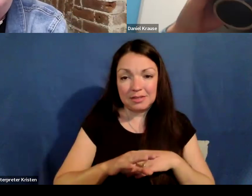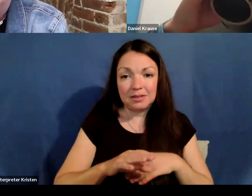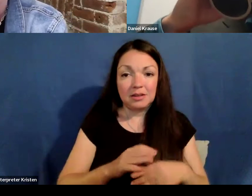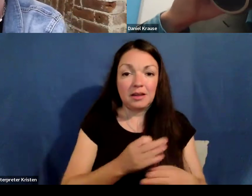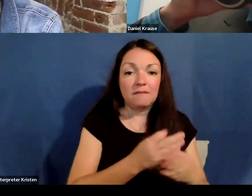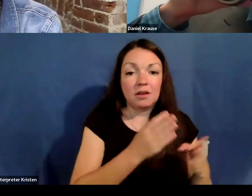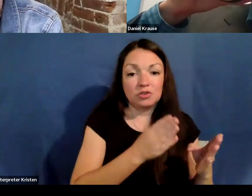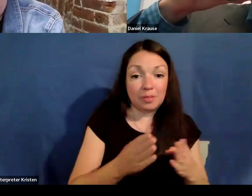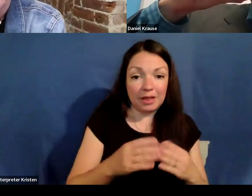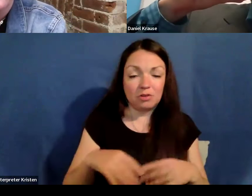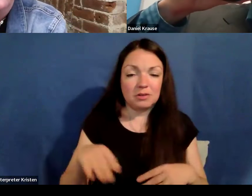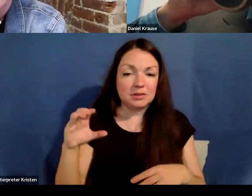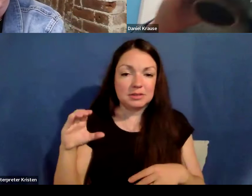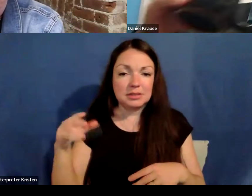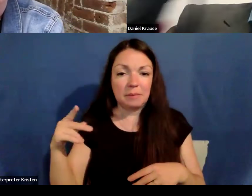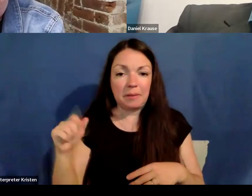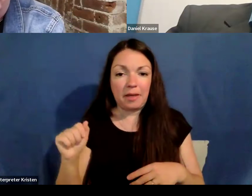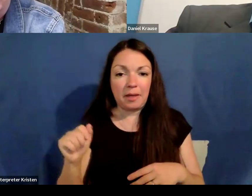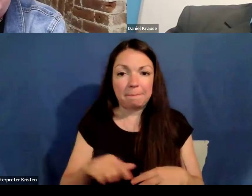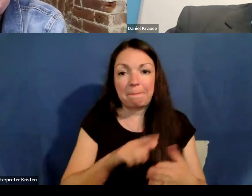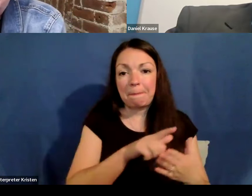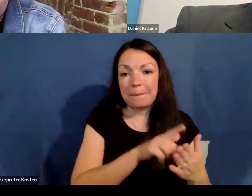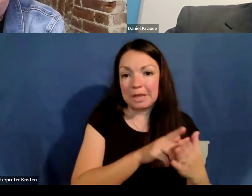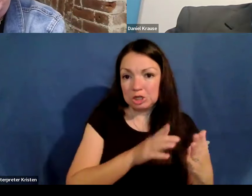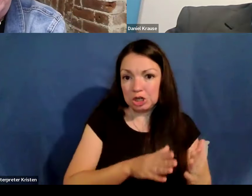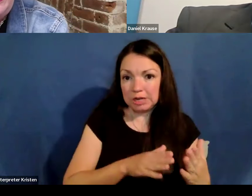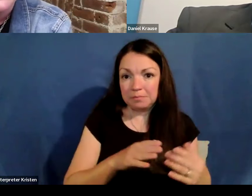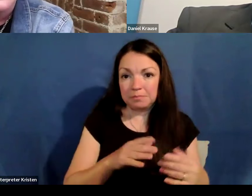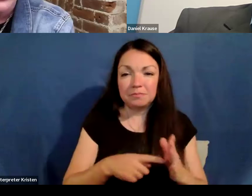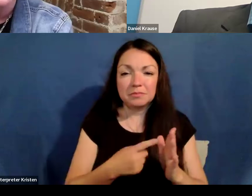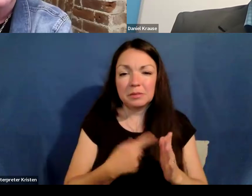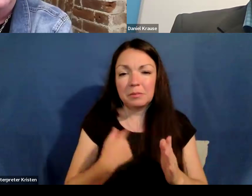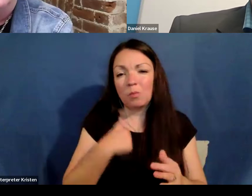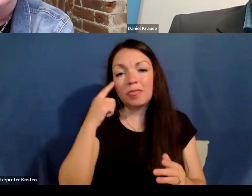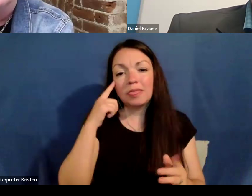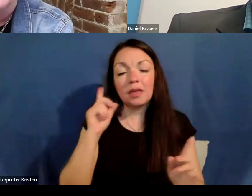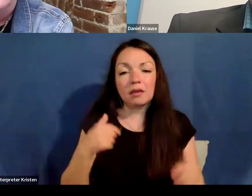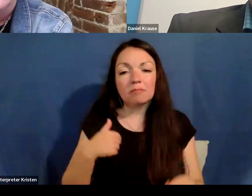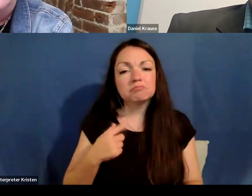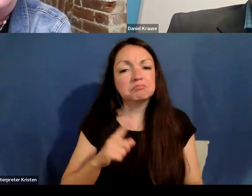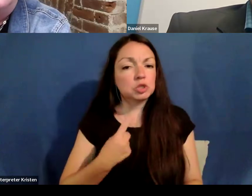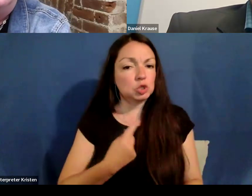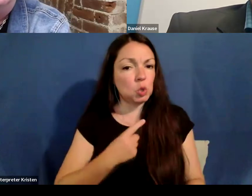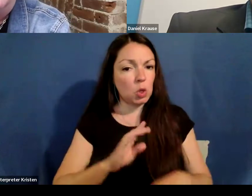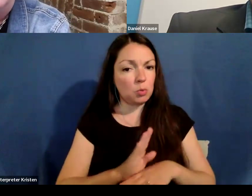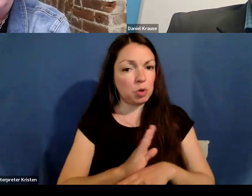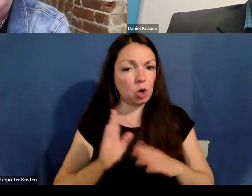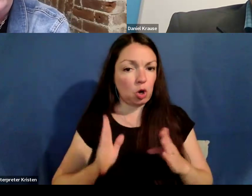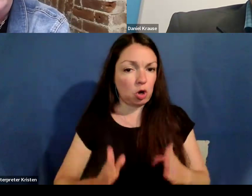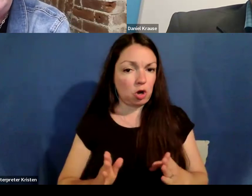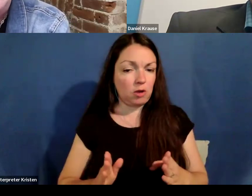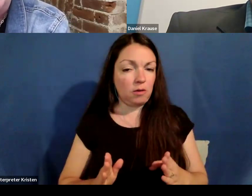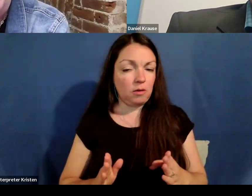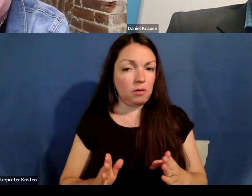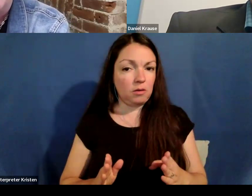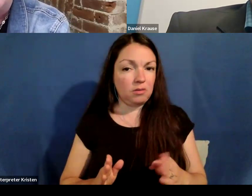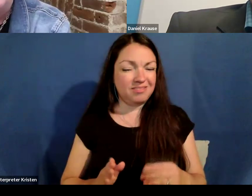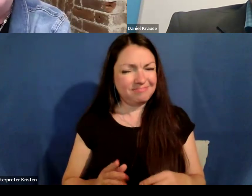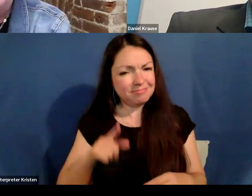planner, you need a CPA, you need an attorney. And sometimes we think as a solopreneur, especially, you need a